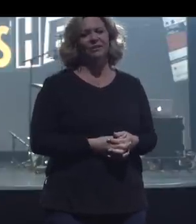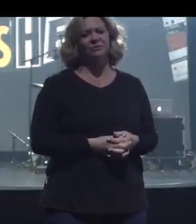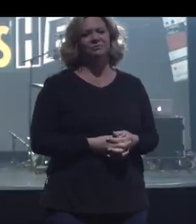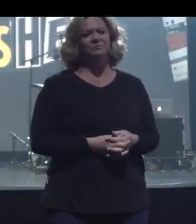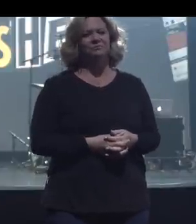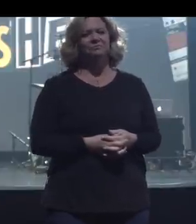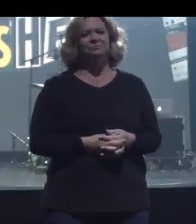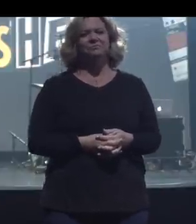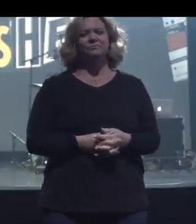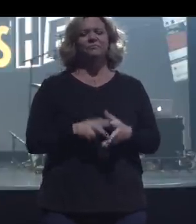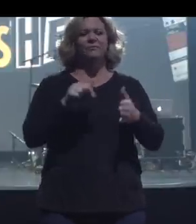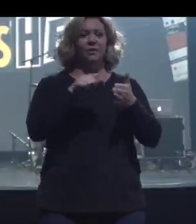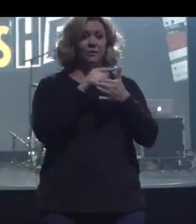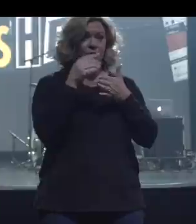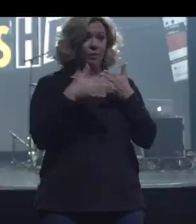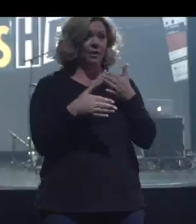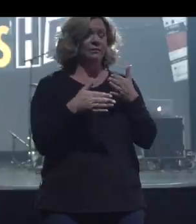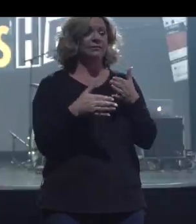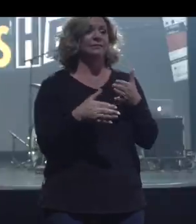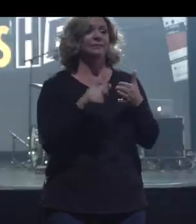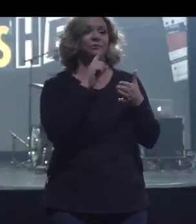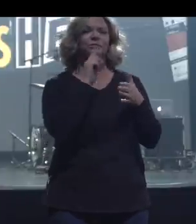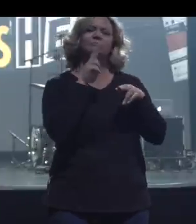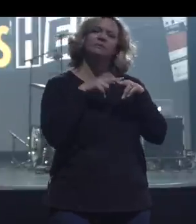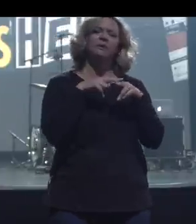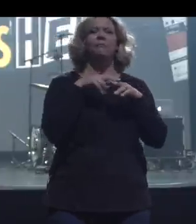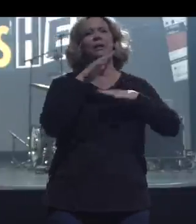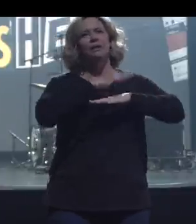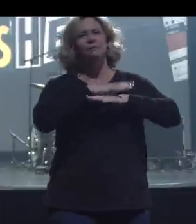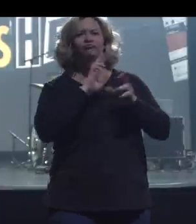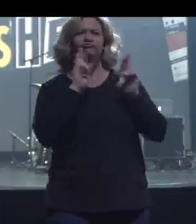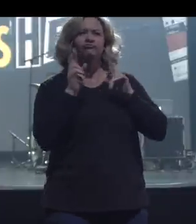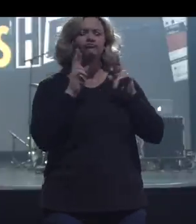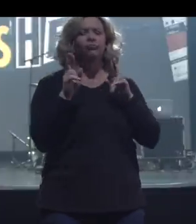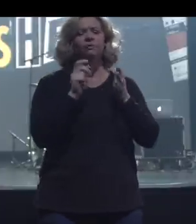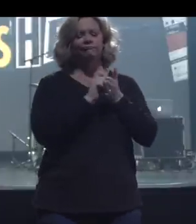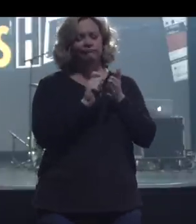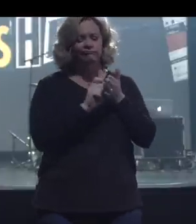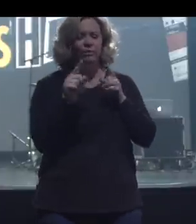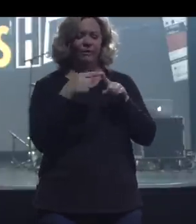Well, this weekend, I was sitting at my desk getting ready to write the message, and I